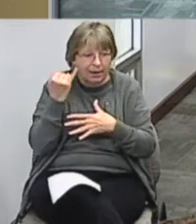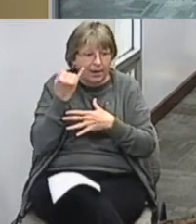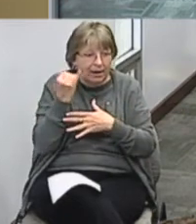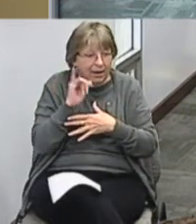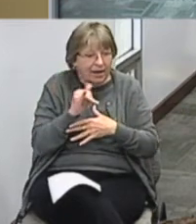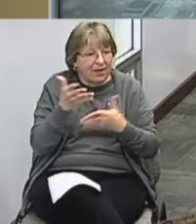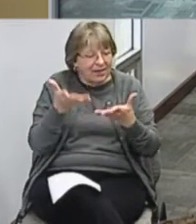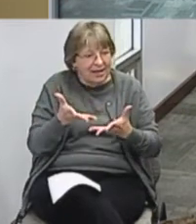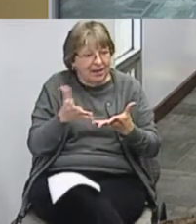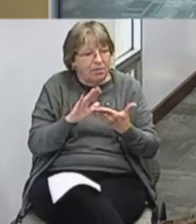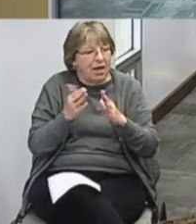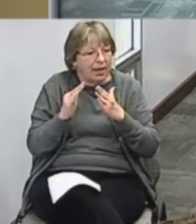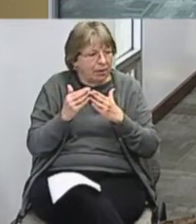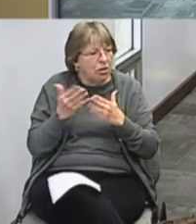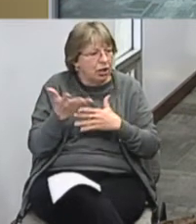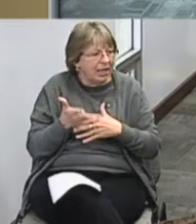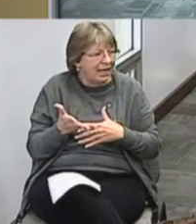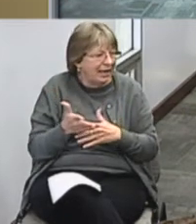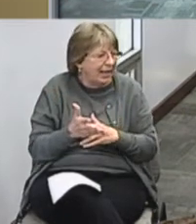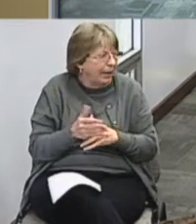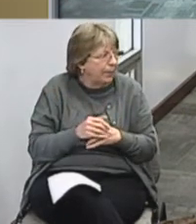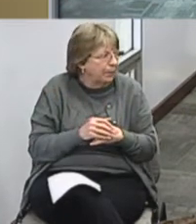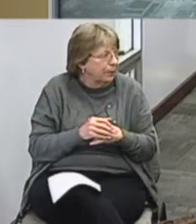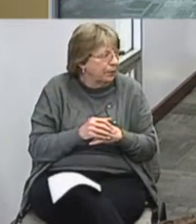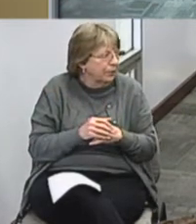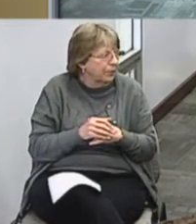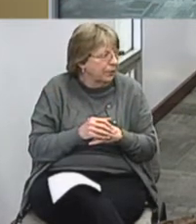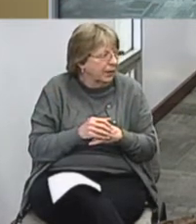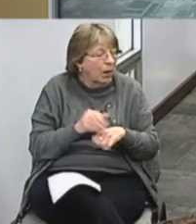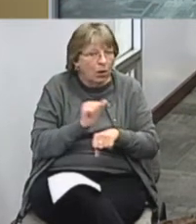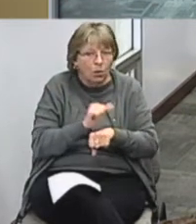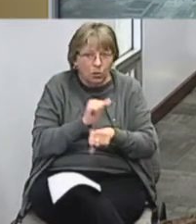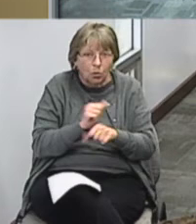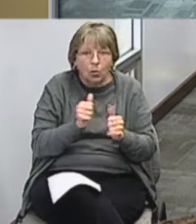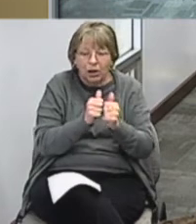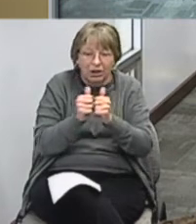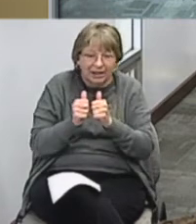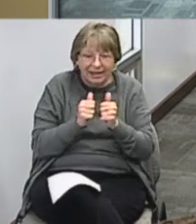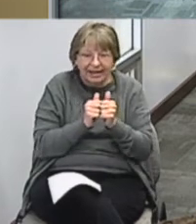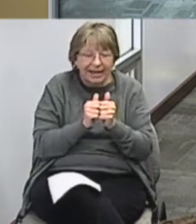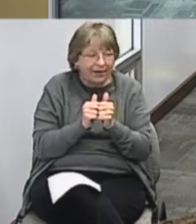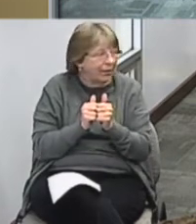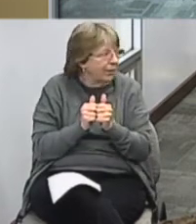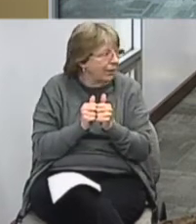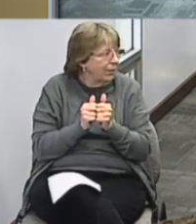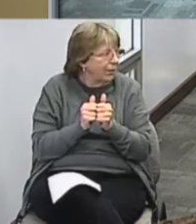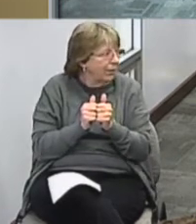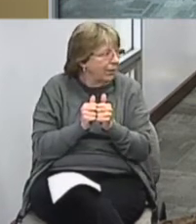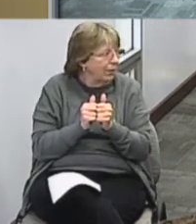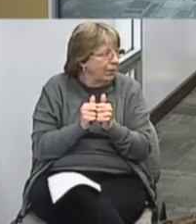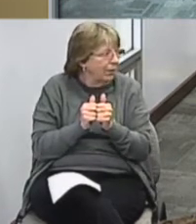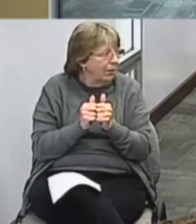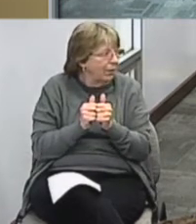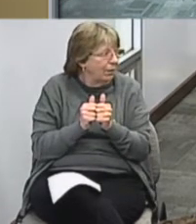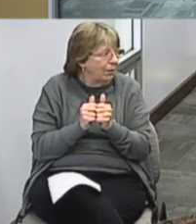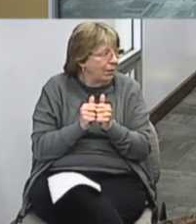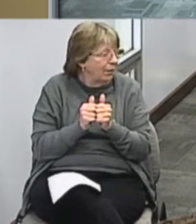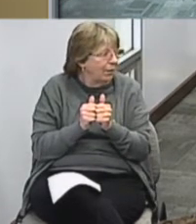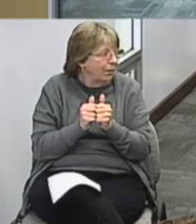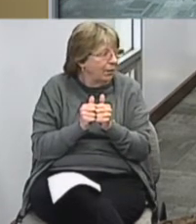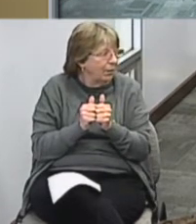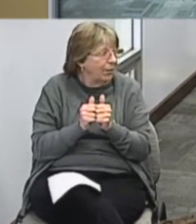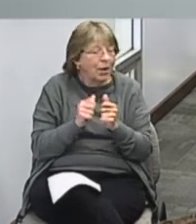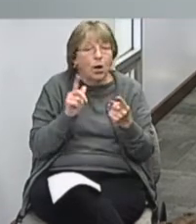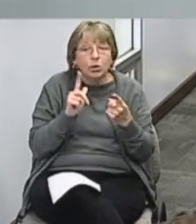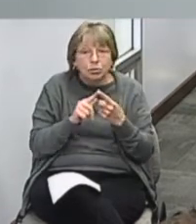be a community thing that can work together. Maybe we get 2 renames, but that was just a thought I